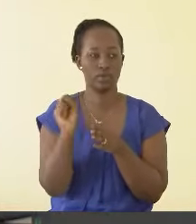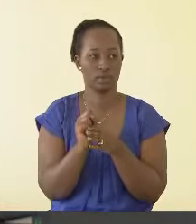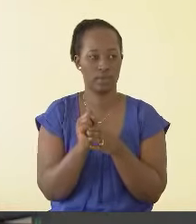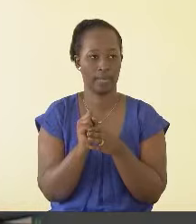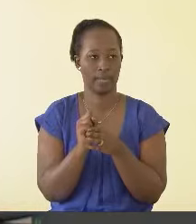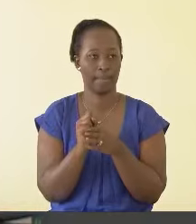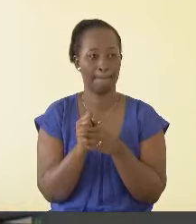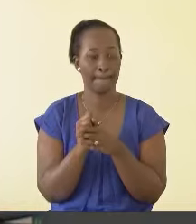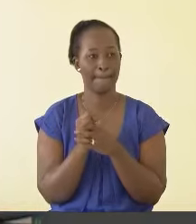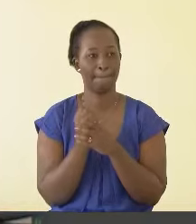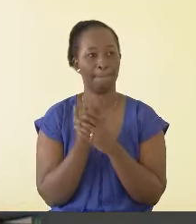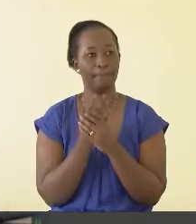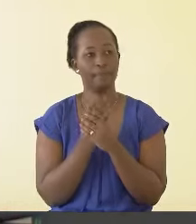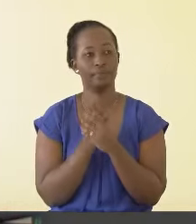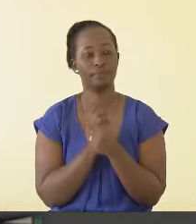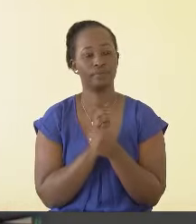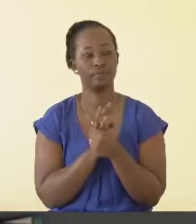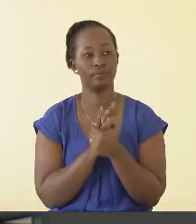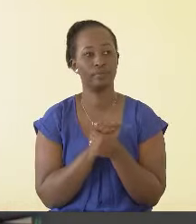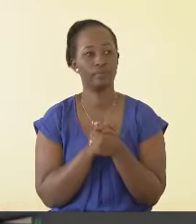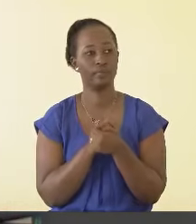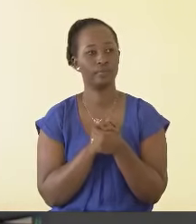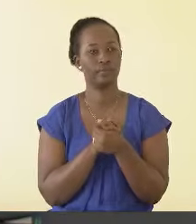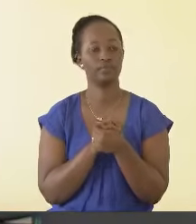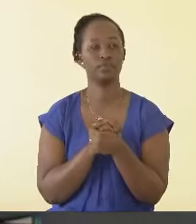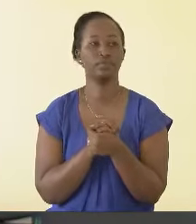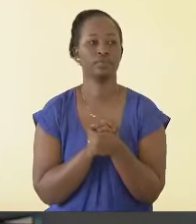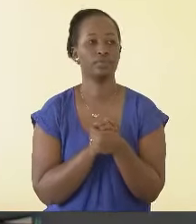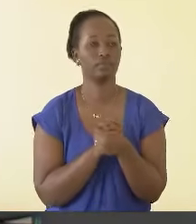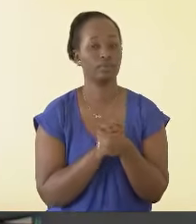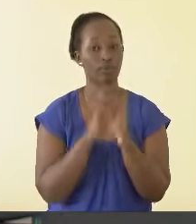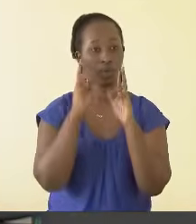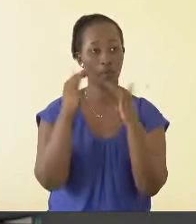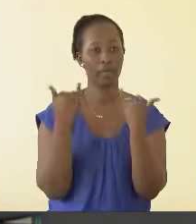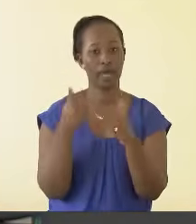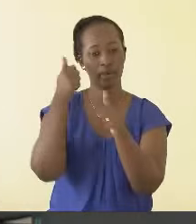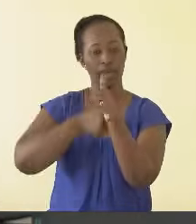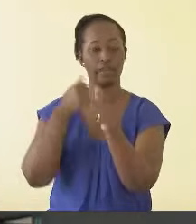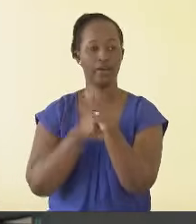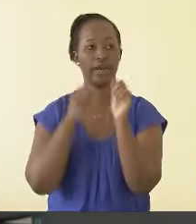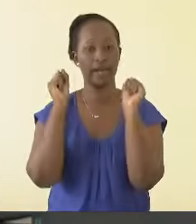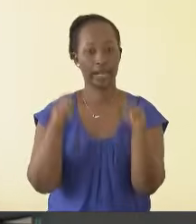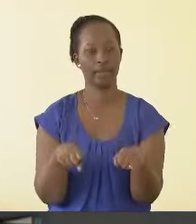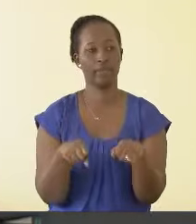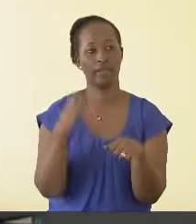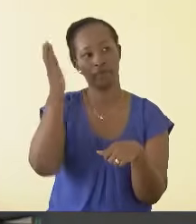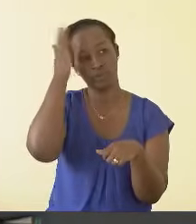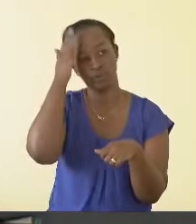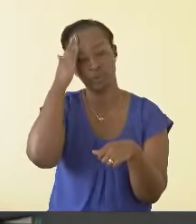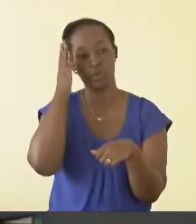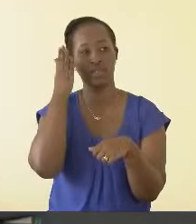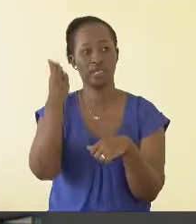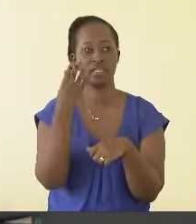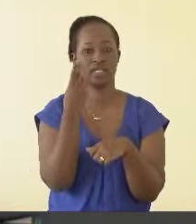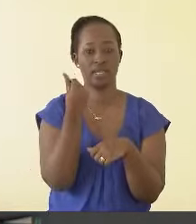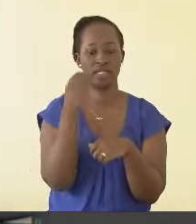cash inflows. The cash inflows. Hope now everyone can be able to know that this is a